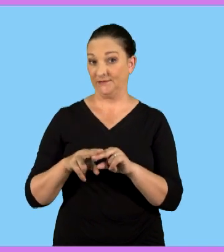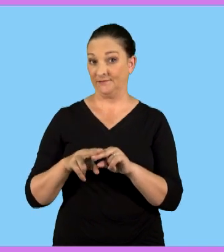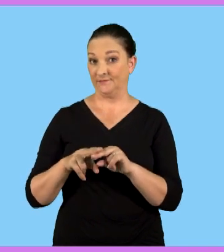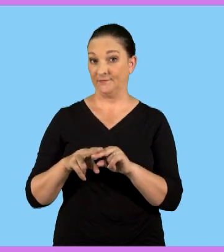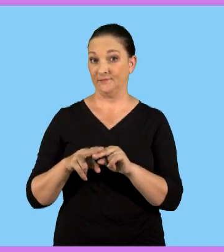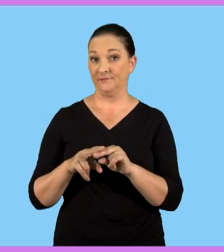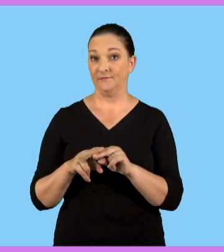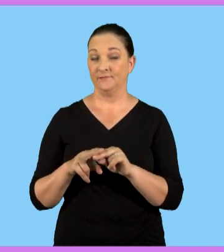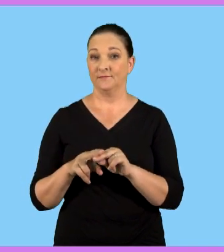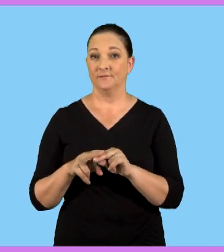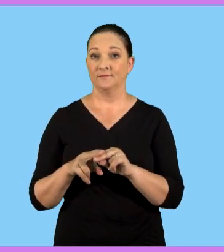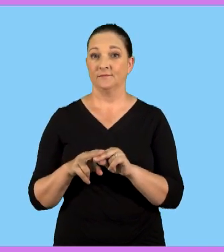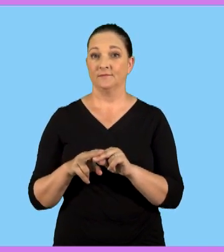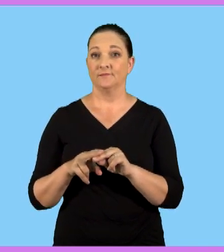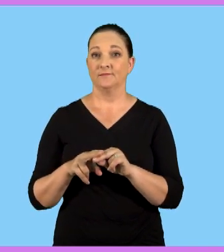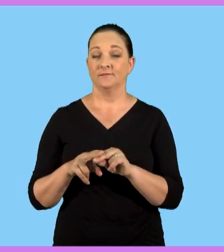February